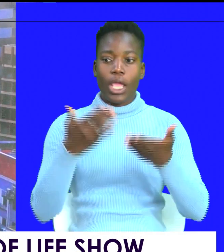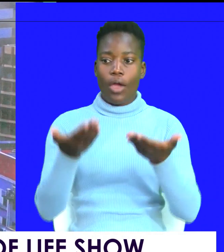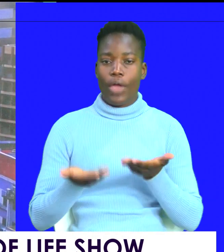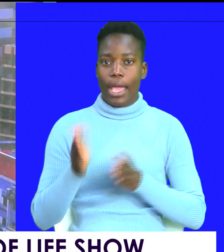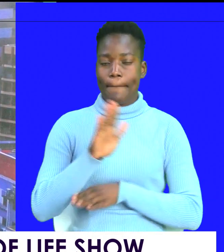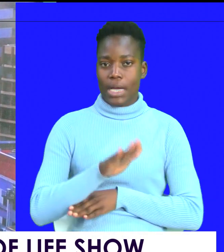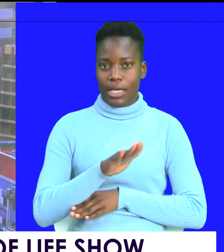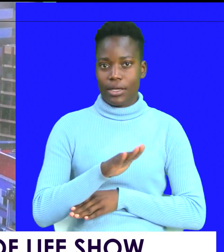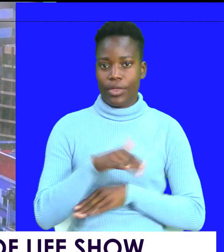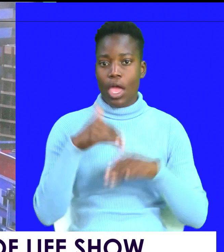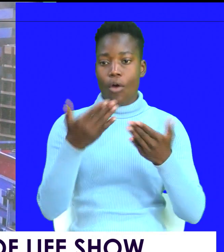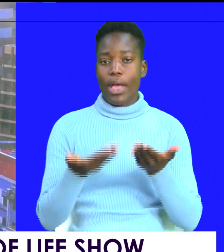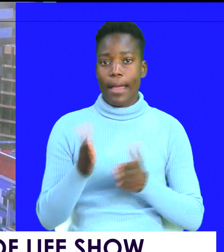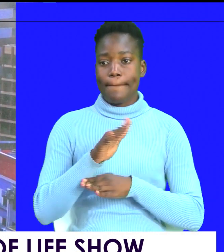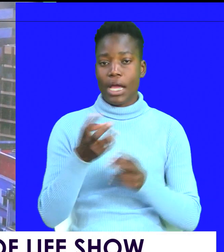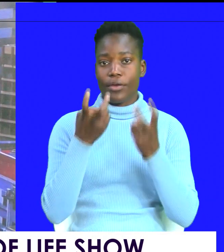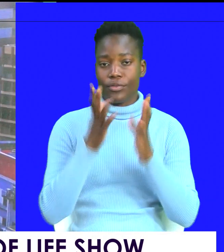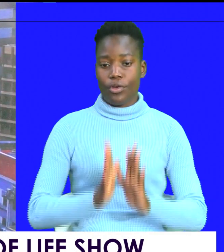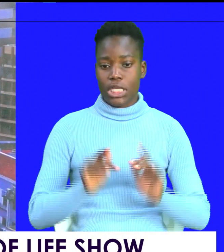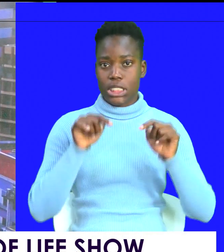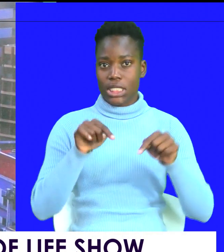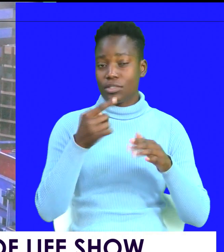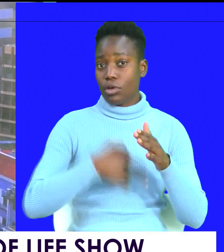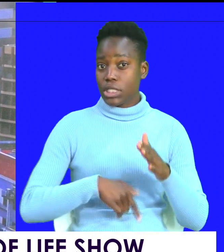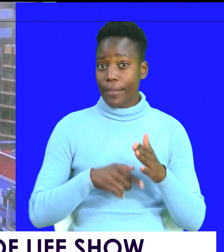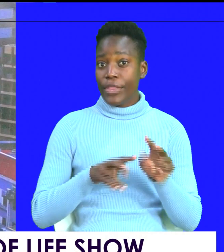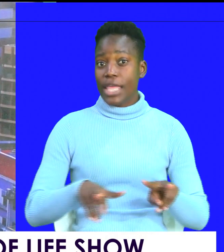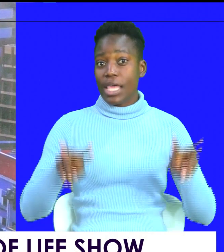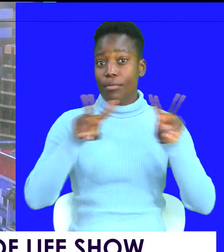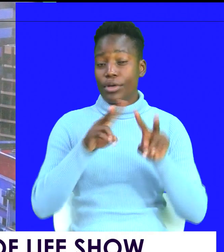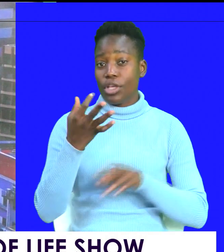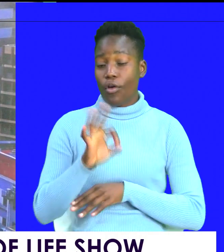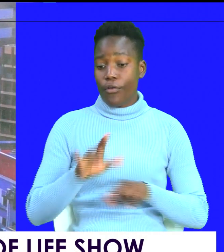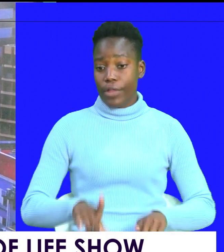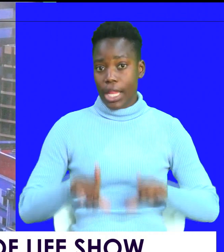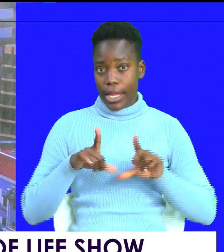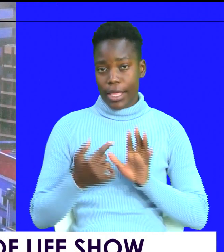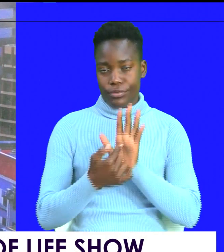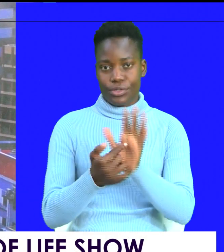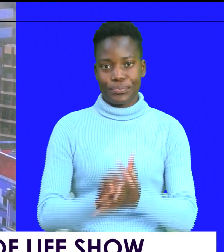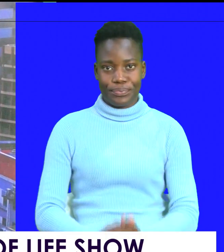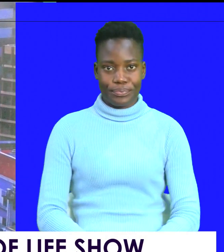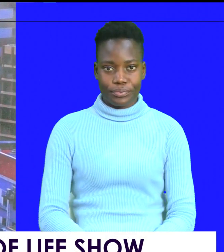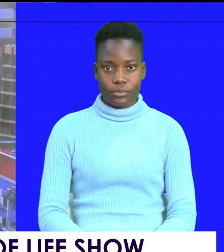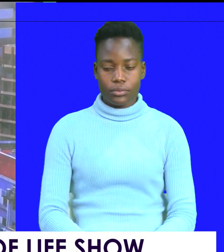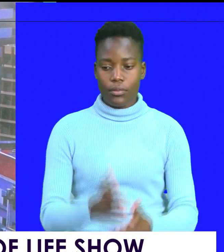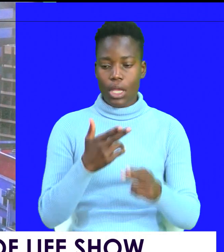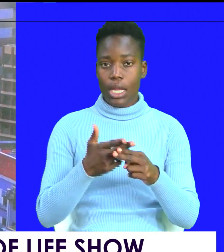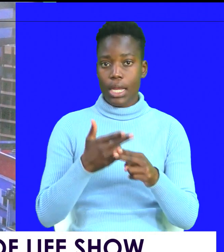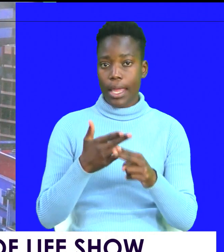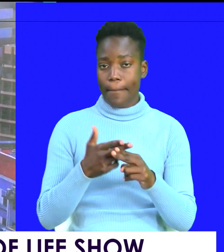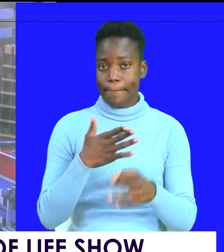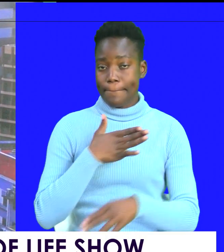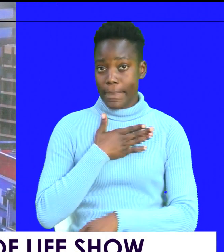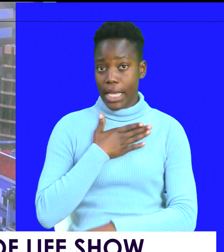Welcome back. Welcome back, viewers. This is the Treasures of Life show. And my name is Jonas